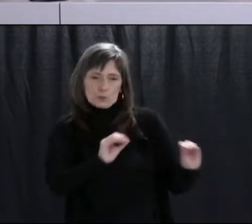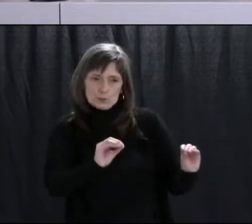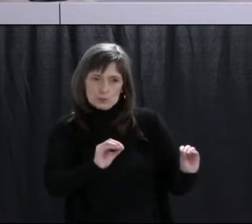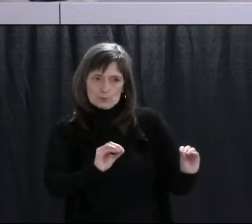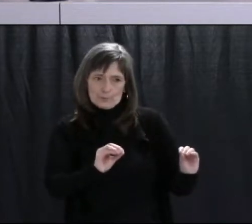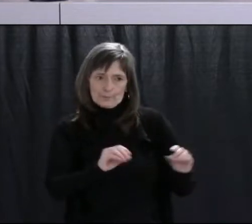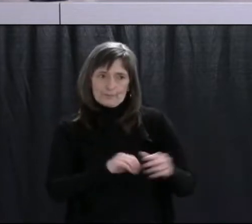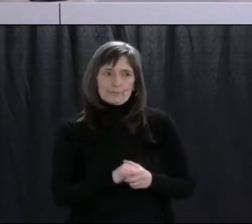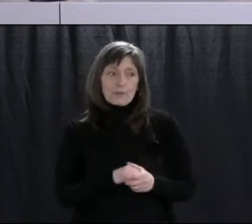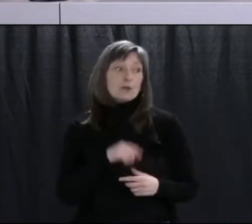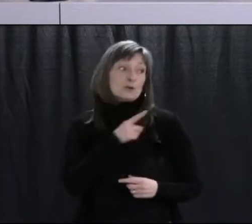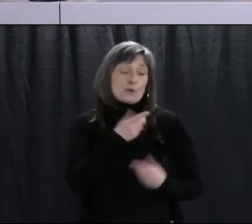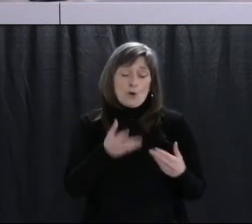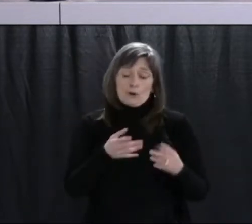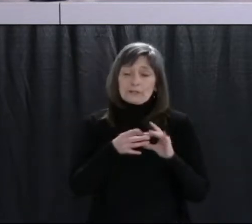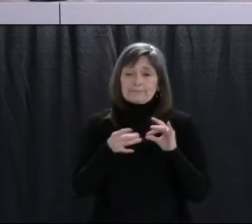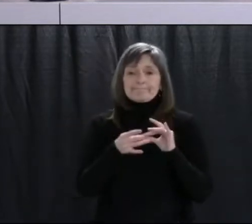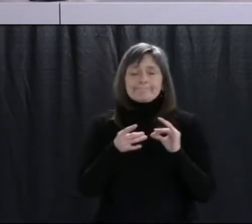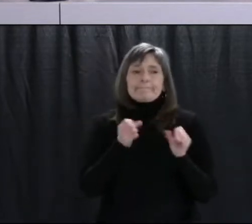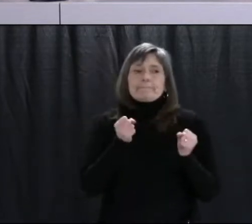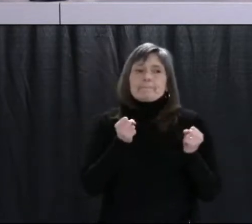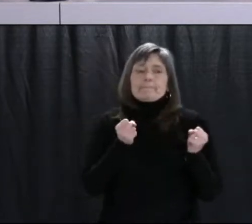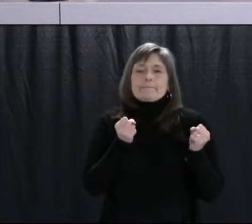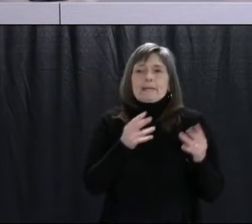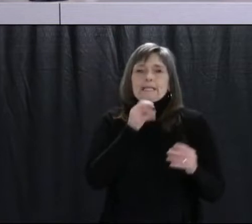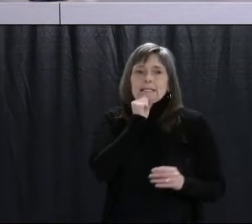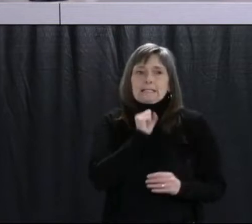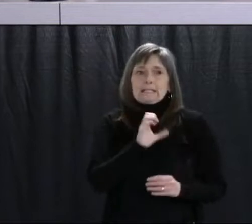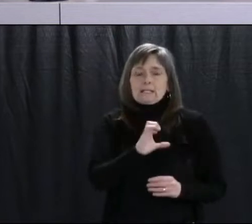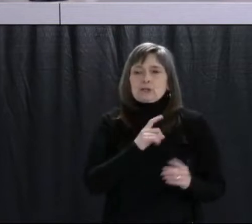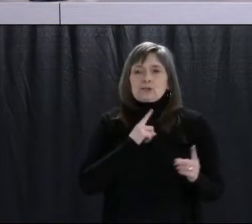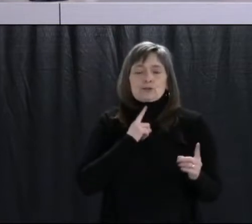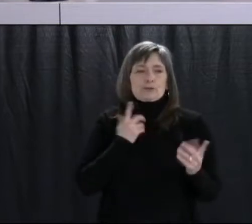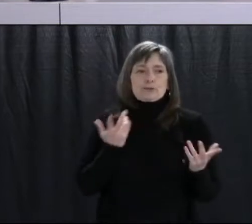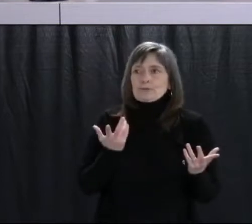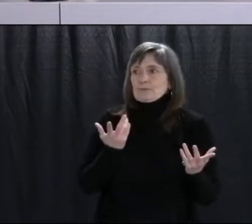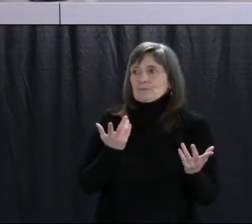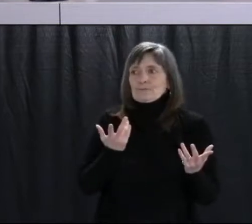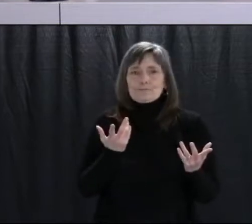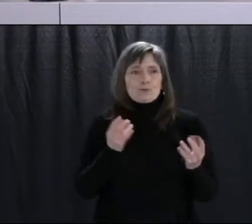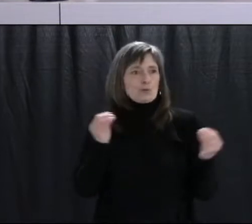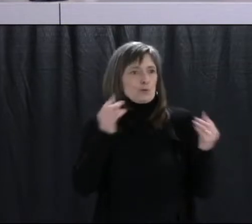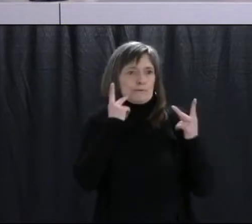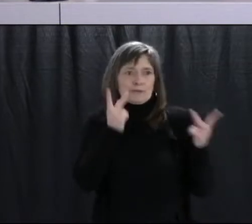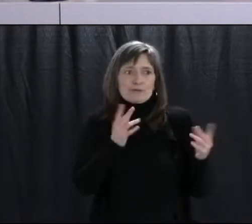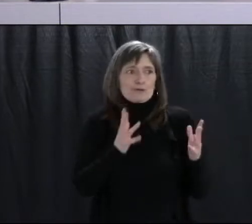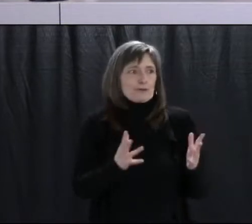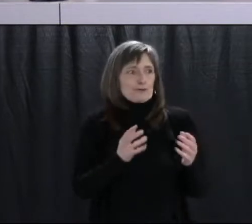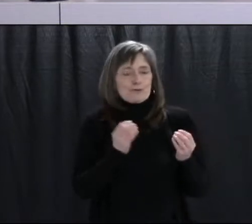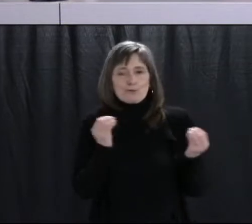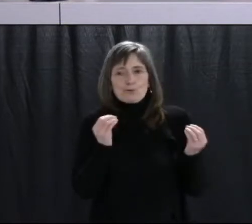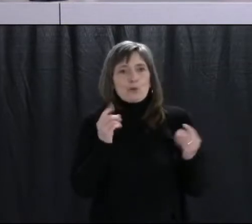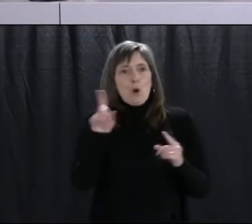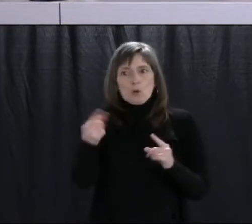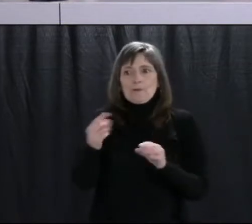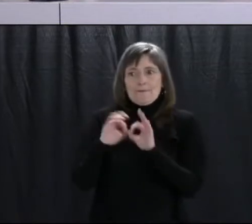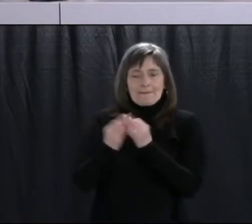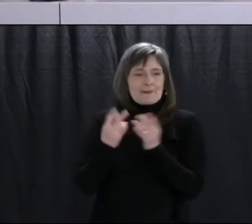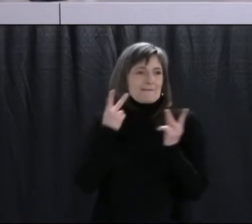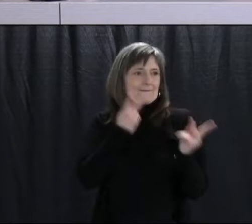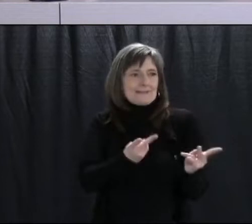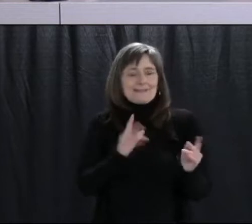on a lot of seniors who may not have any other meaningful personal contact. What's being done to try and